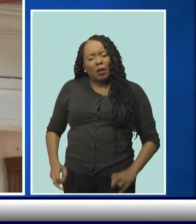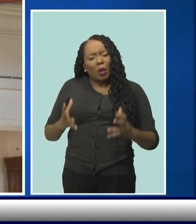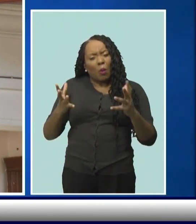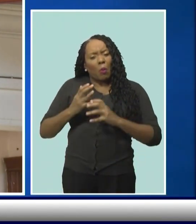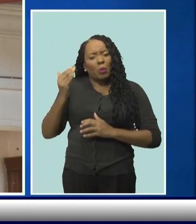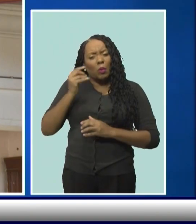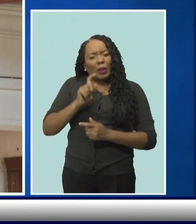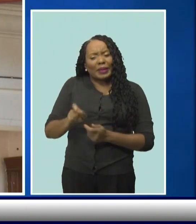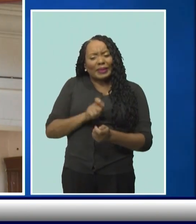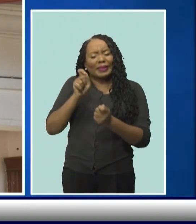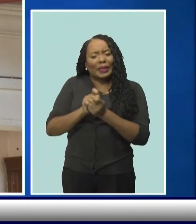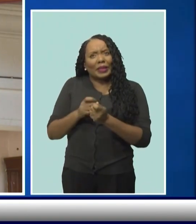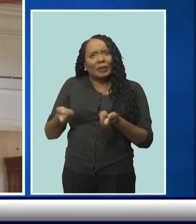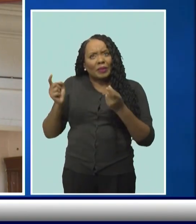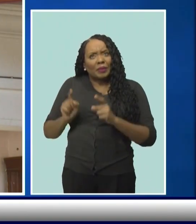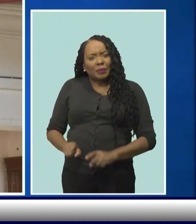exactitude,